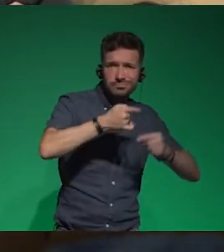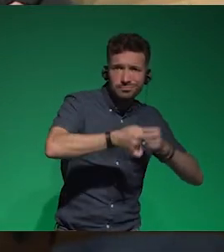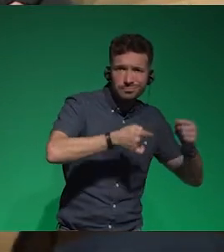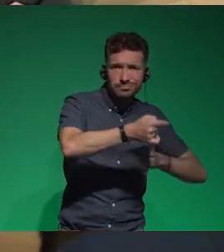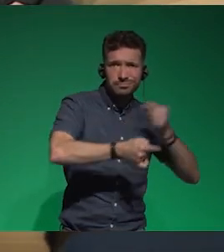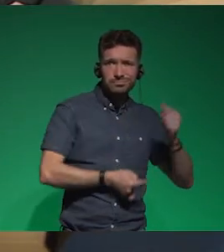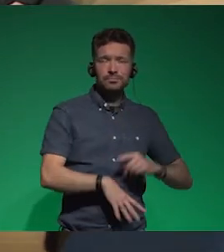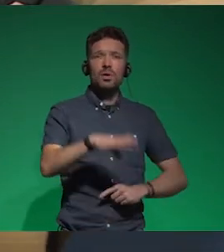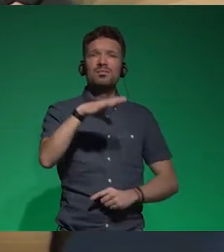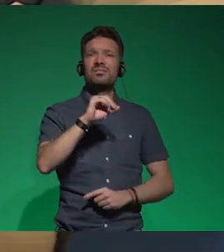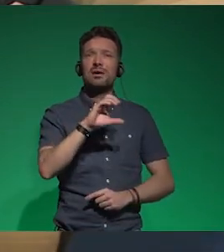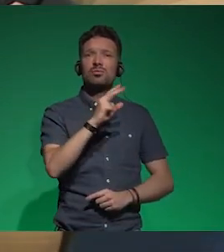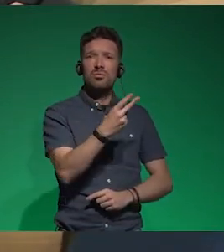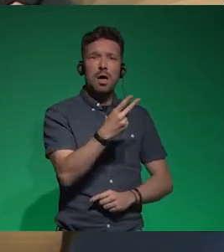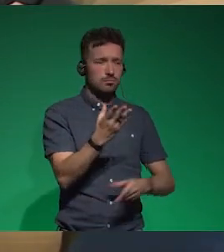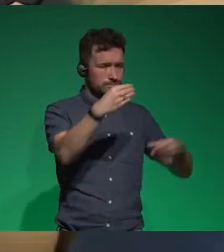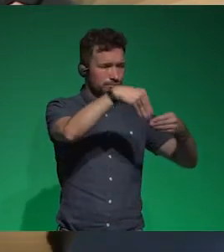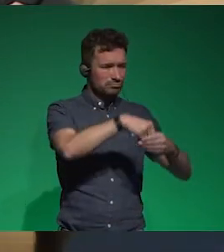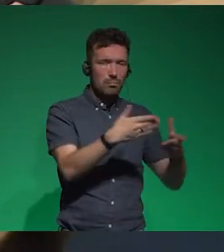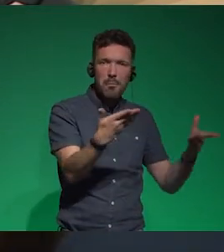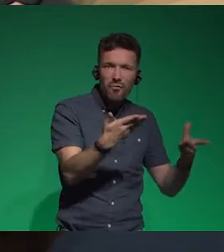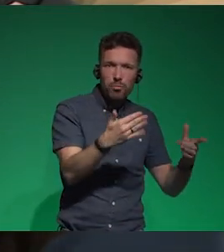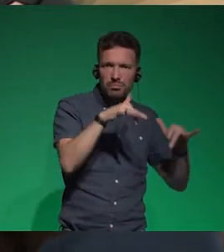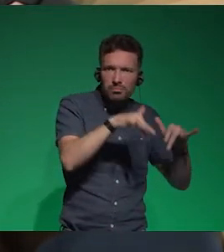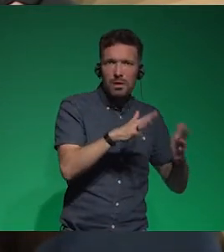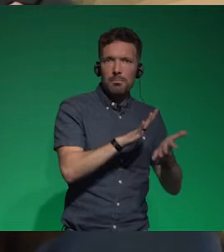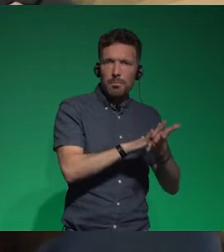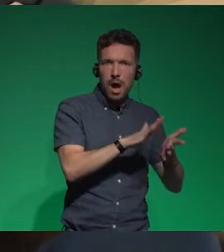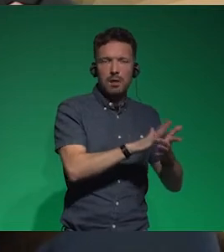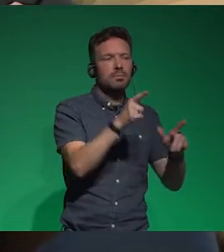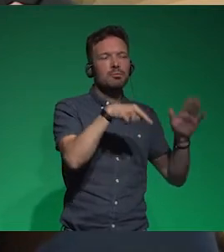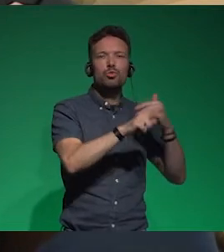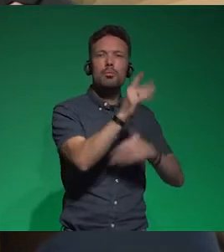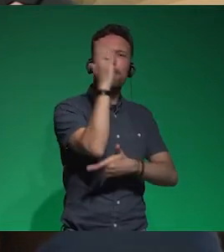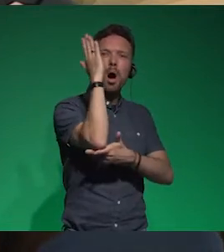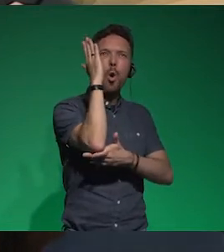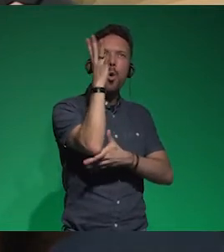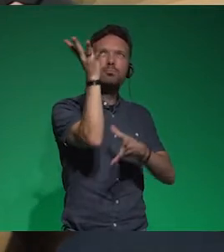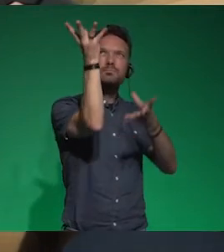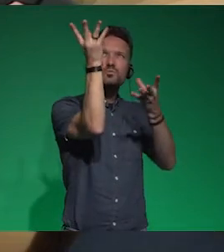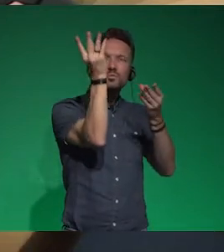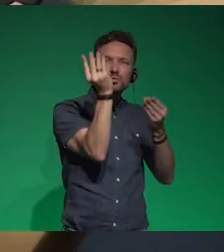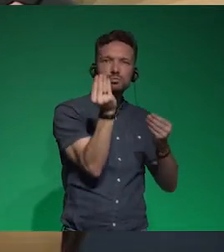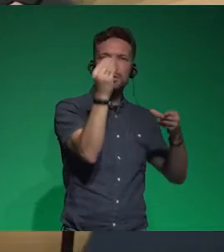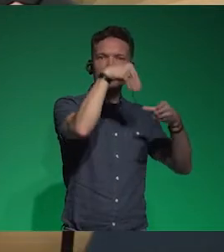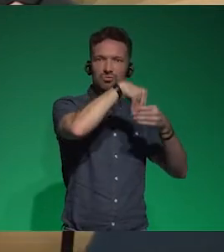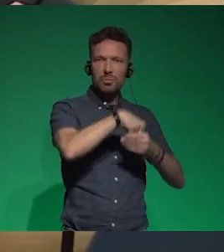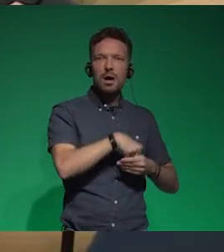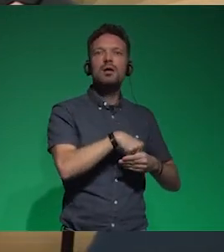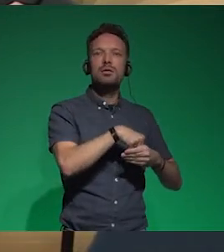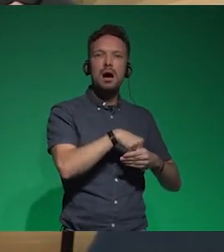quickly back to the atmosphere. If it goes into food, 70% goes into food. If we consume it, it will go back into the atmosphere. So it